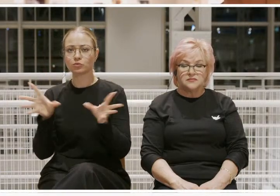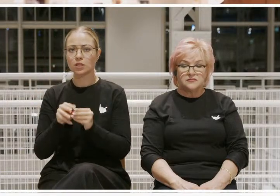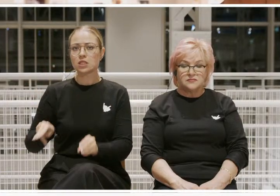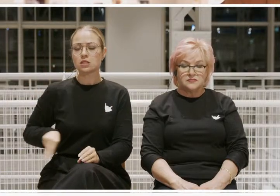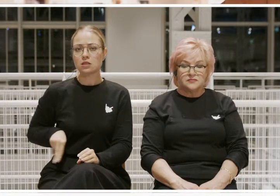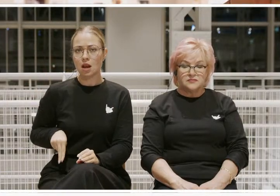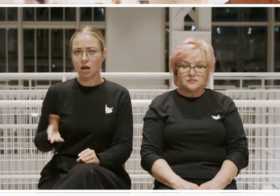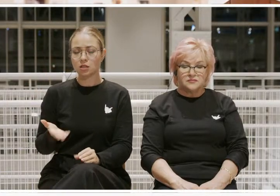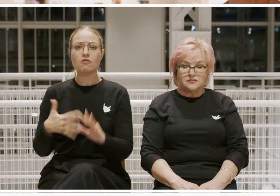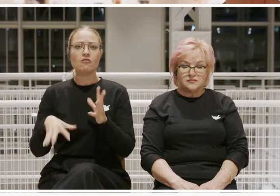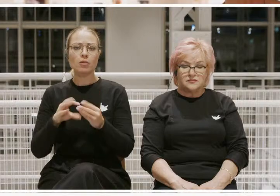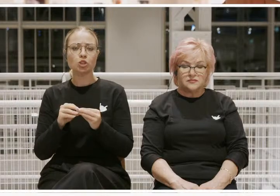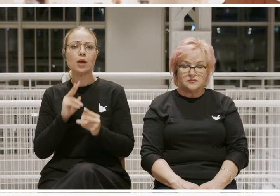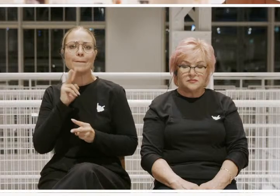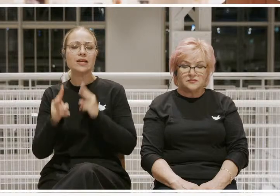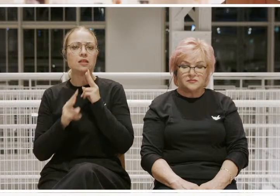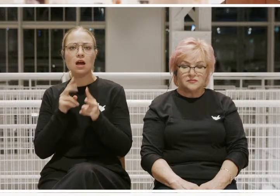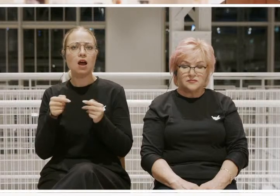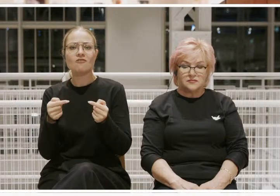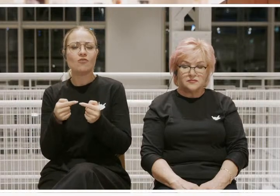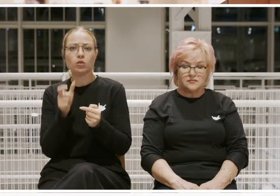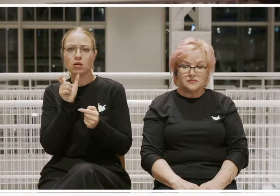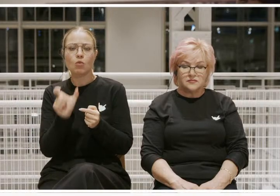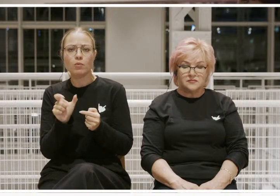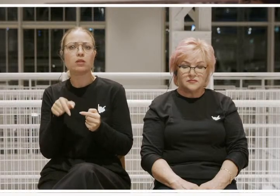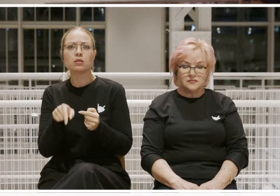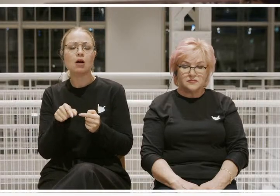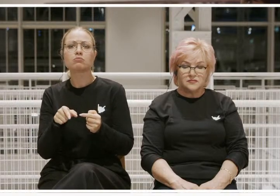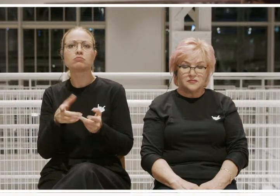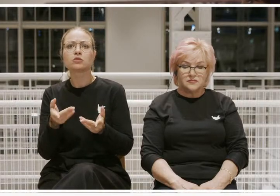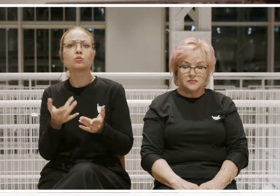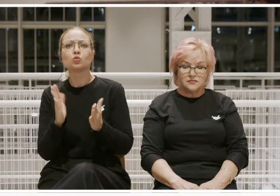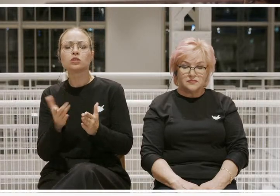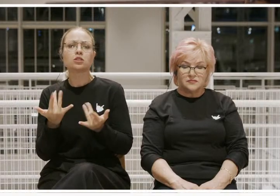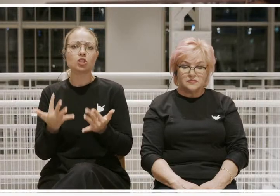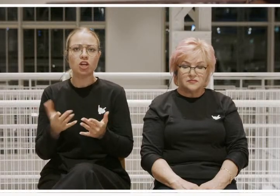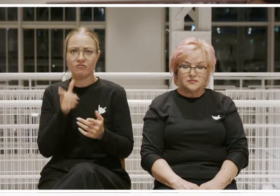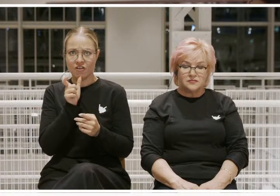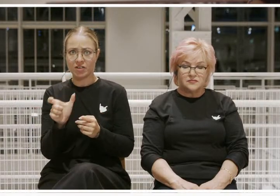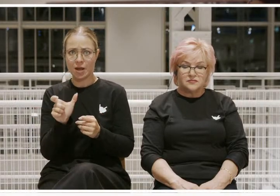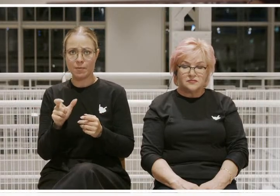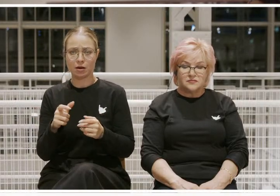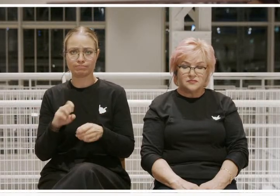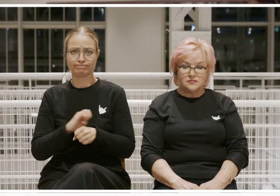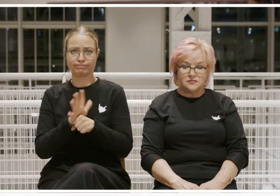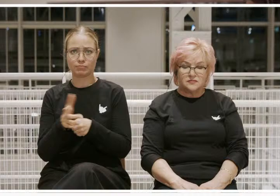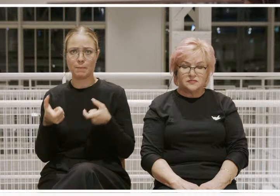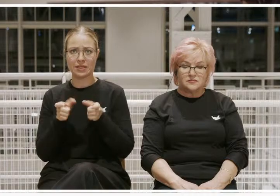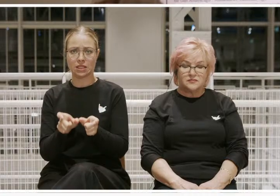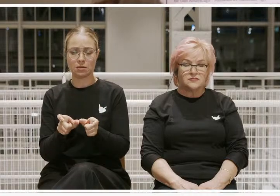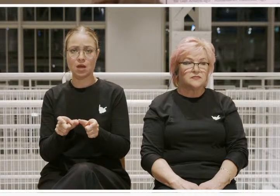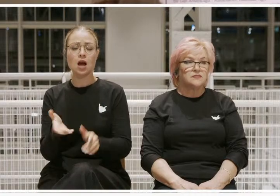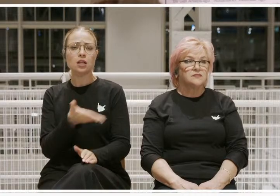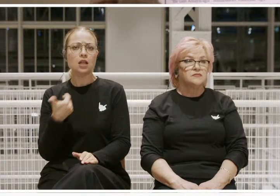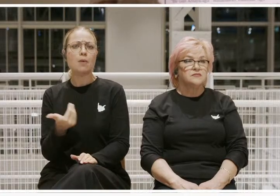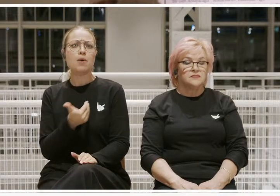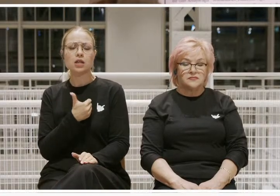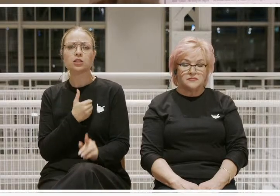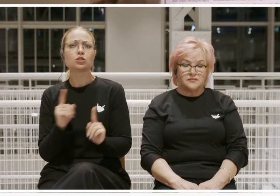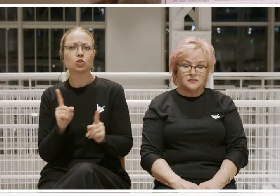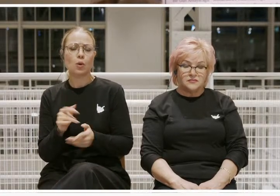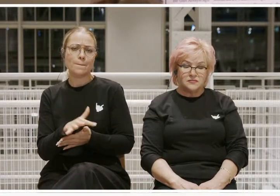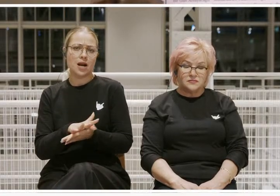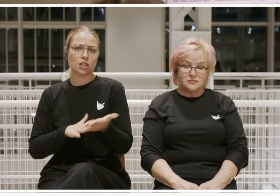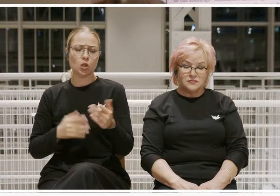moment in time? And then when things slowly opened up, we still wanted to continue this kind of dialogues that we had over 1.5 years